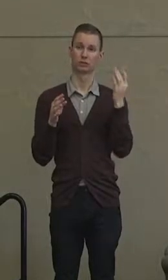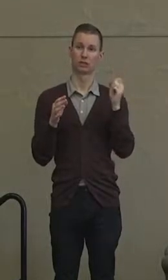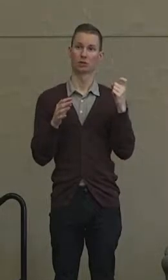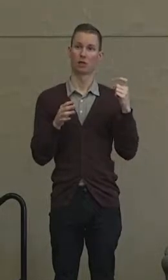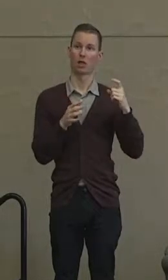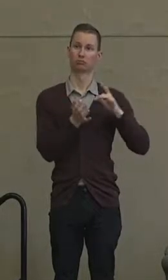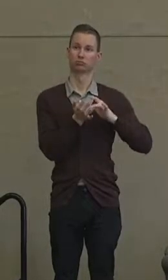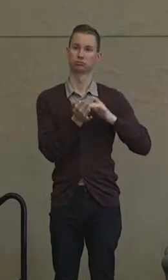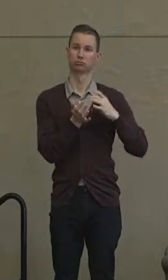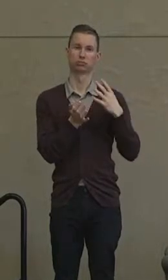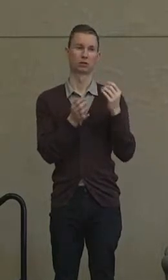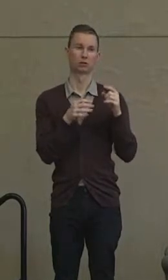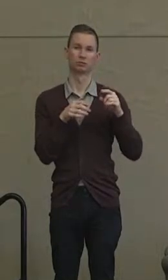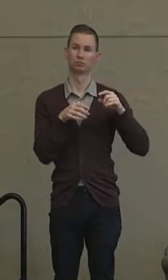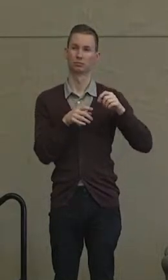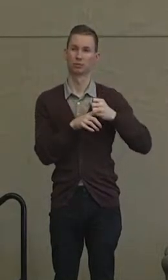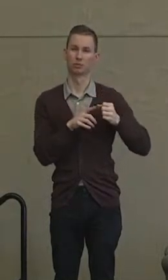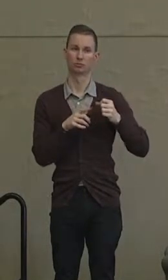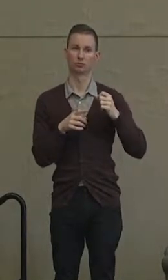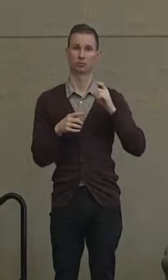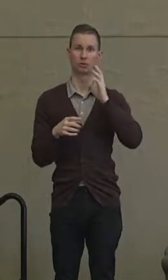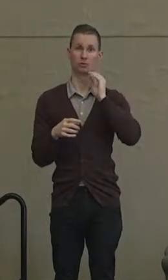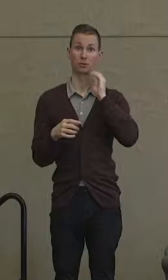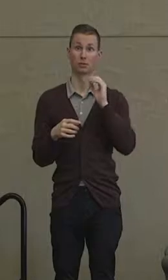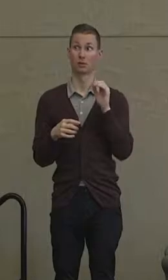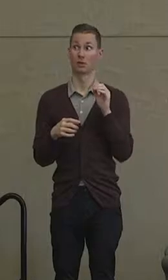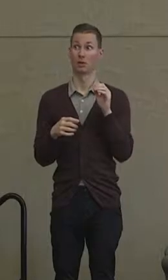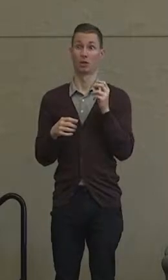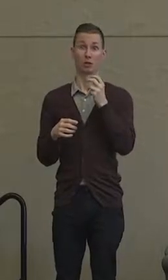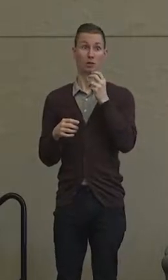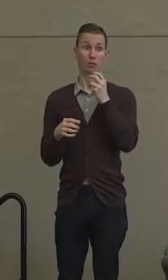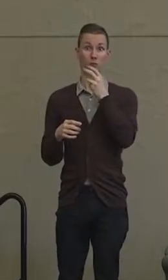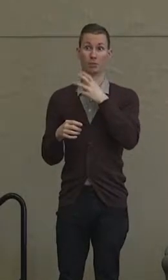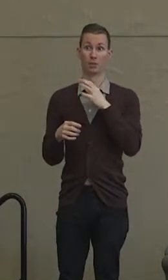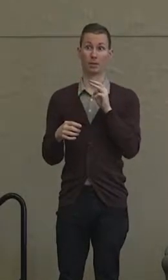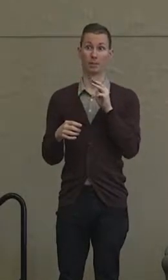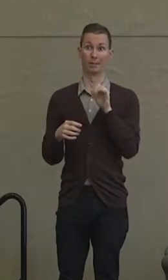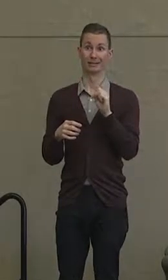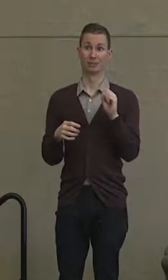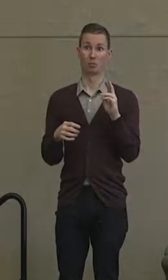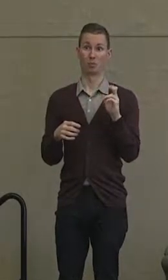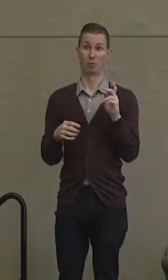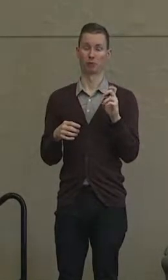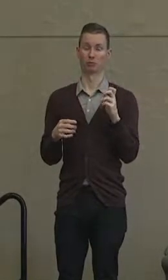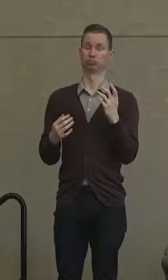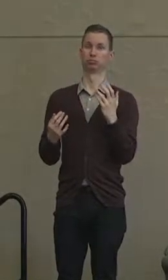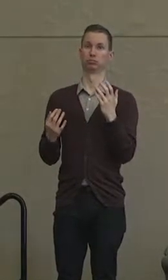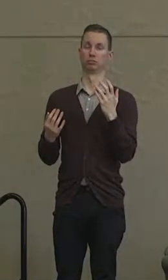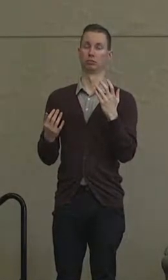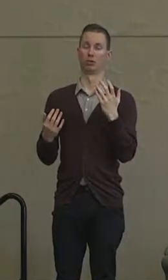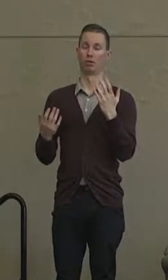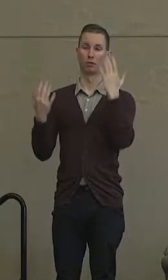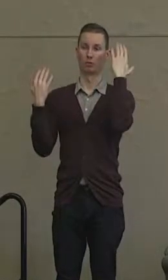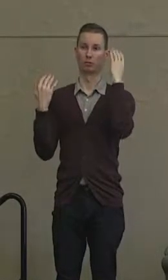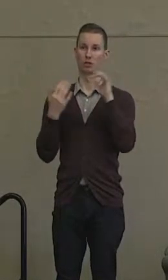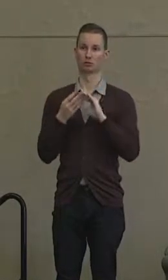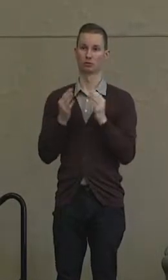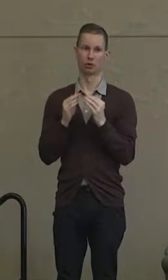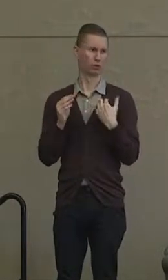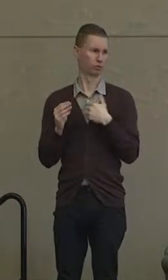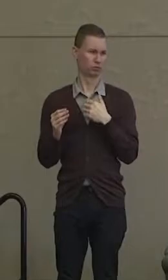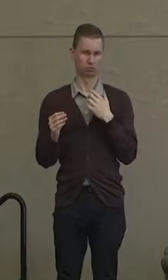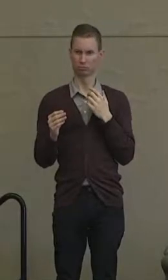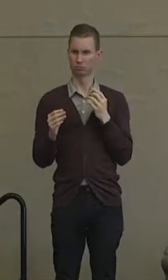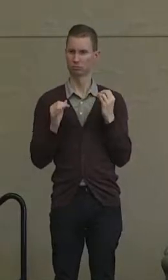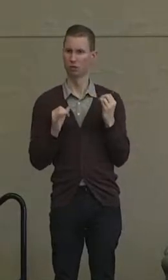experiencing. Ms. Burke, who was overwhelmed by the story, as any of us might and should be, offers